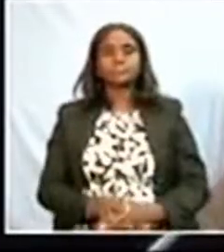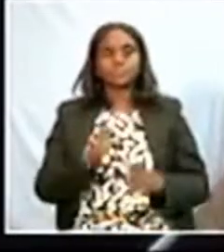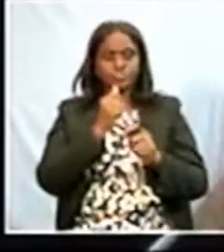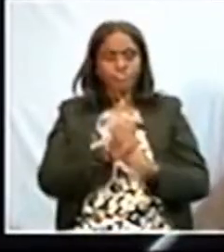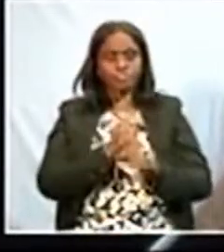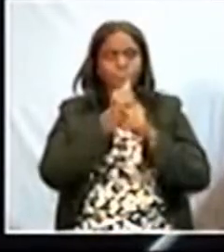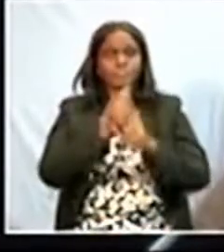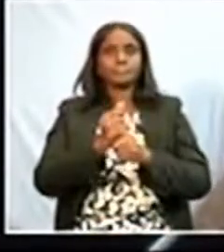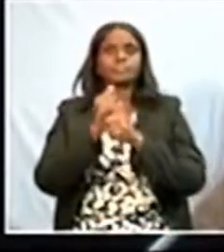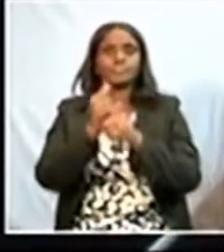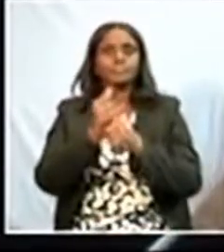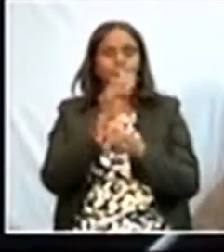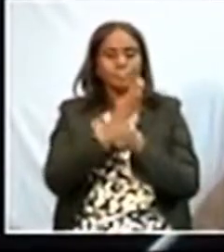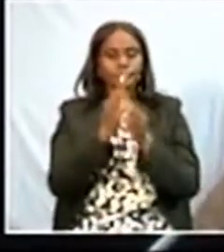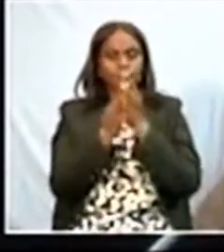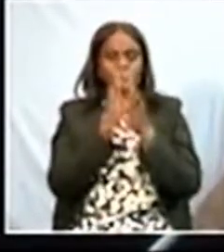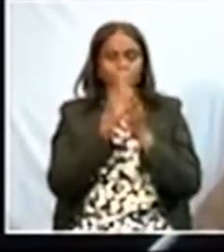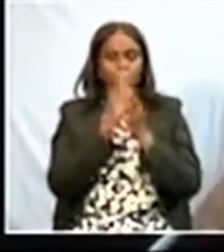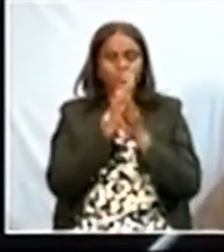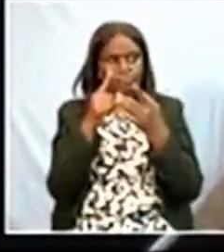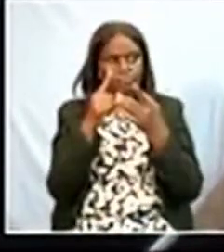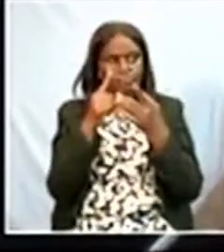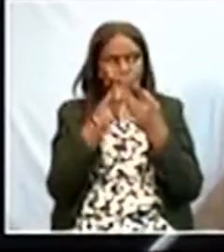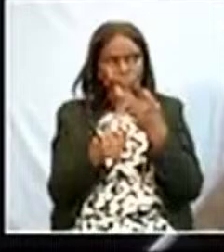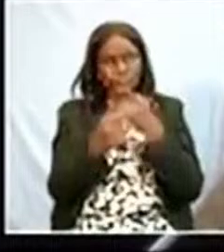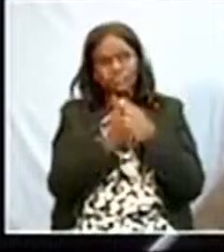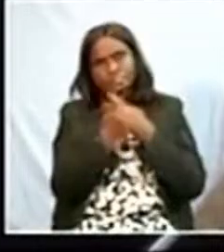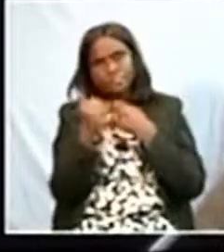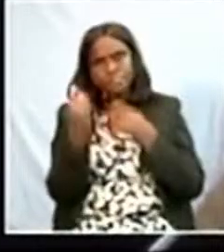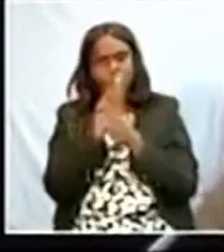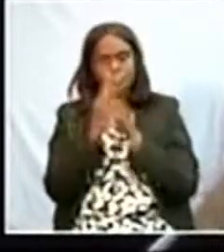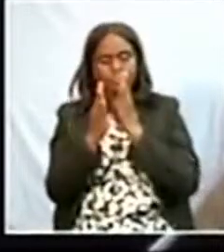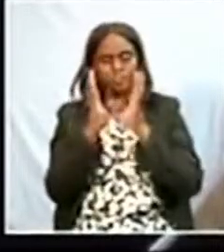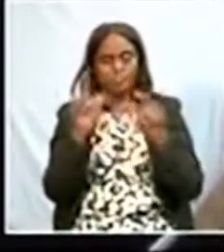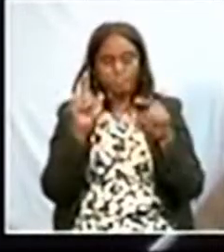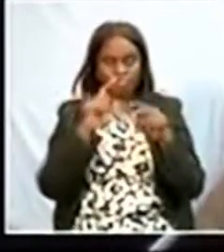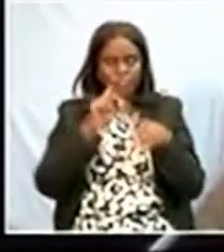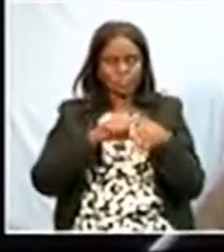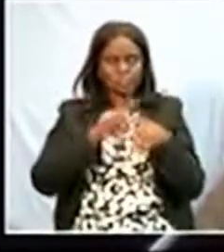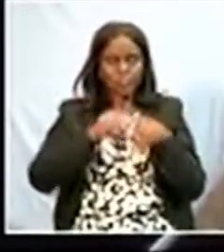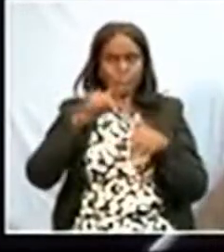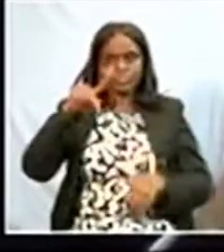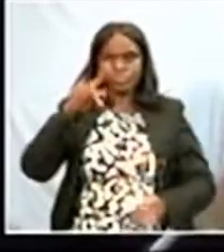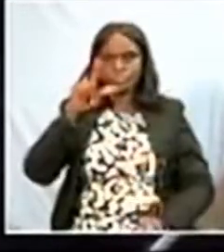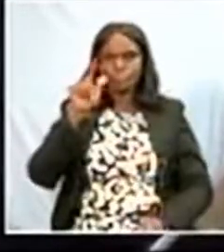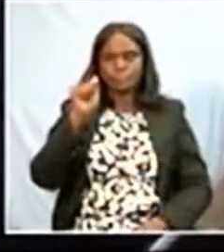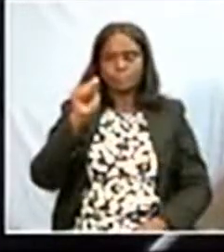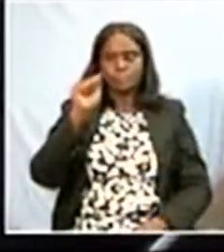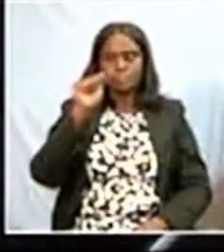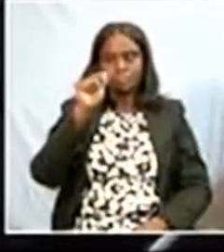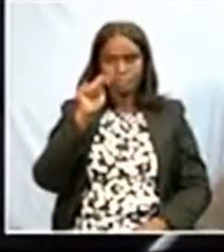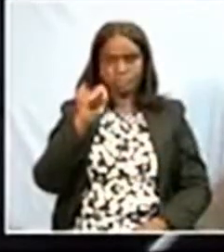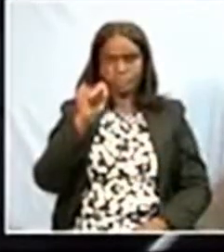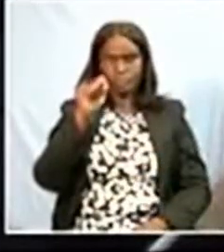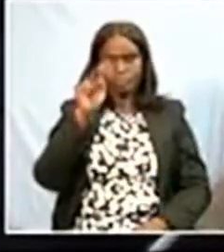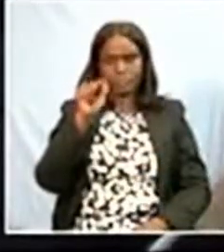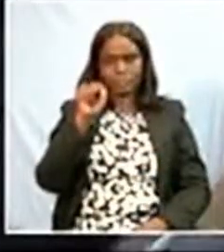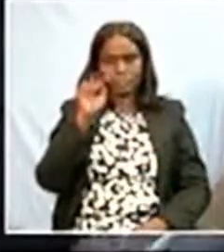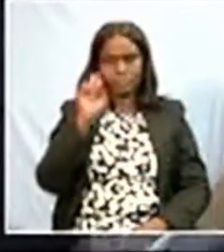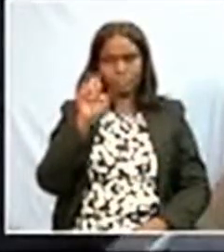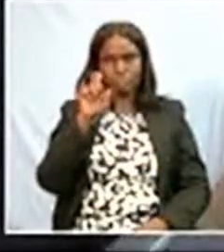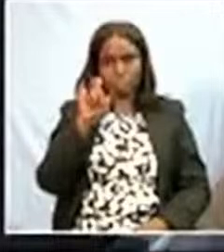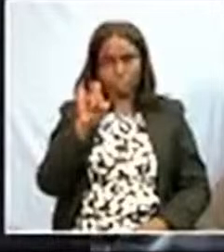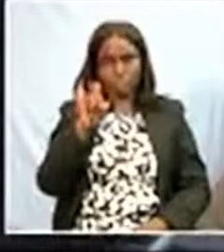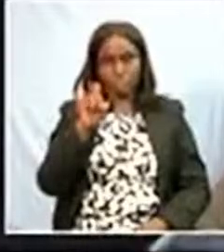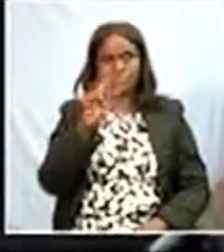awarded the contract to another contractor called Platinex. The first contractor was